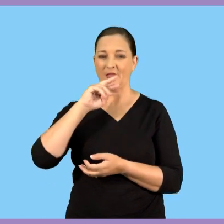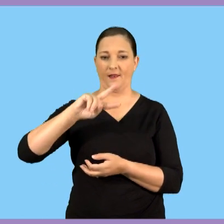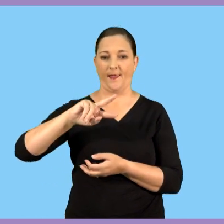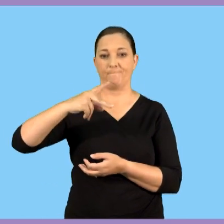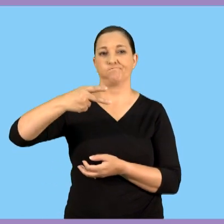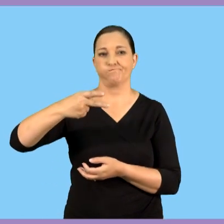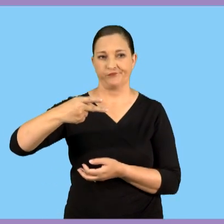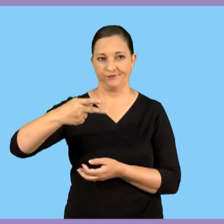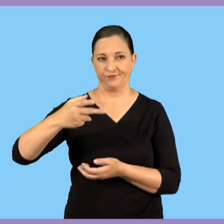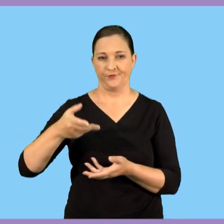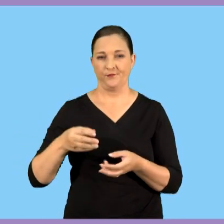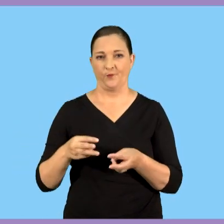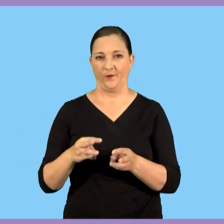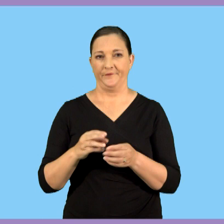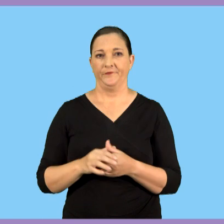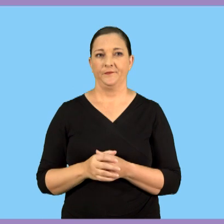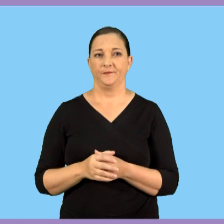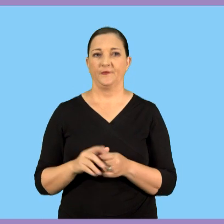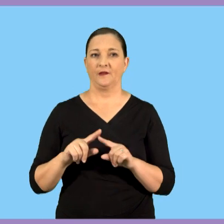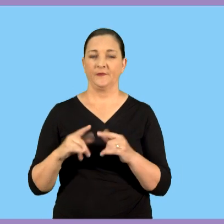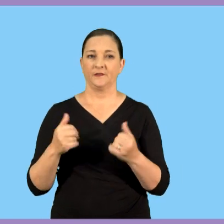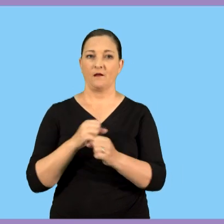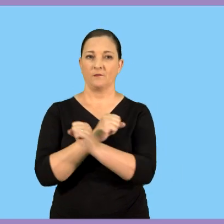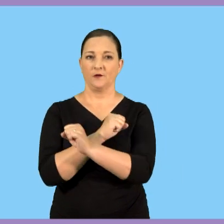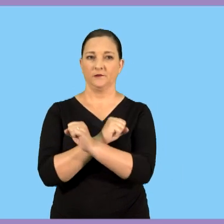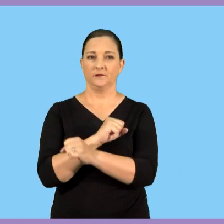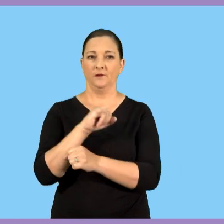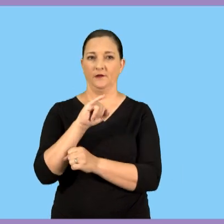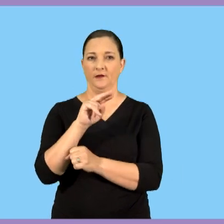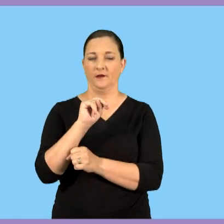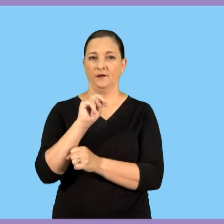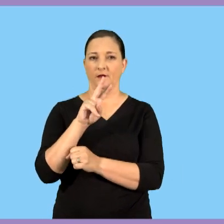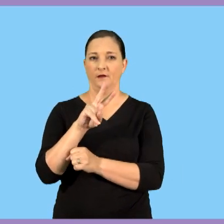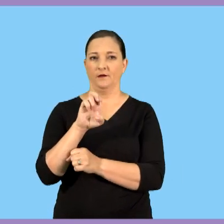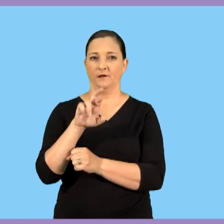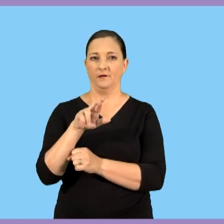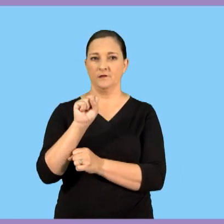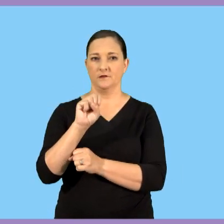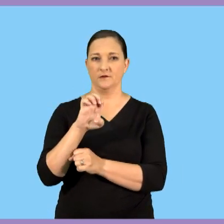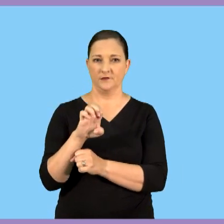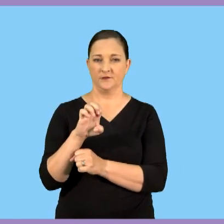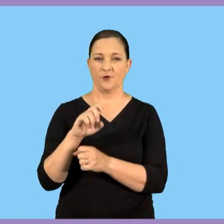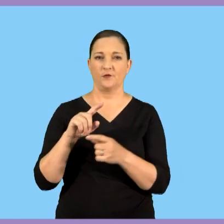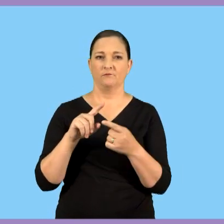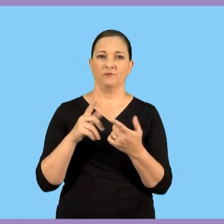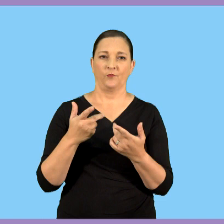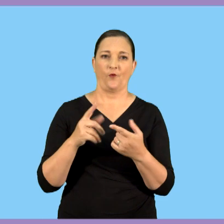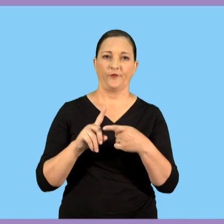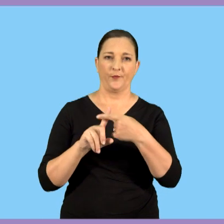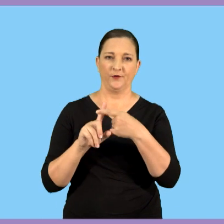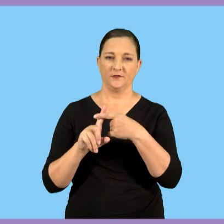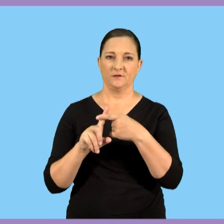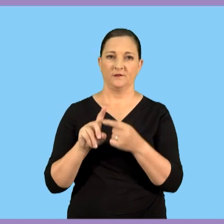some example here. So the multiplicative inverse of a positive 3 divided by 4, or